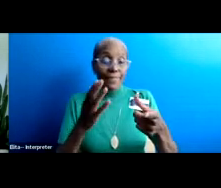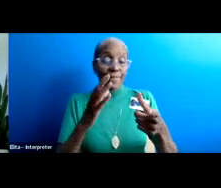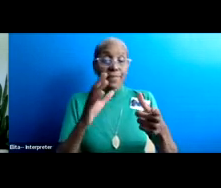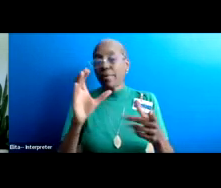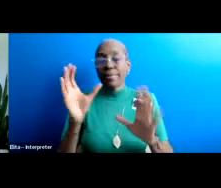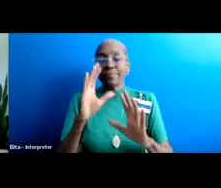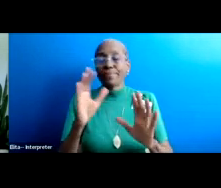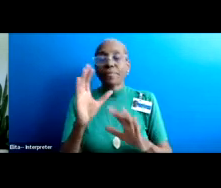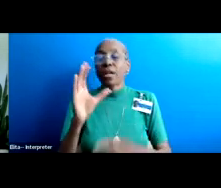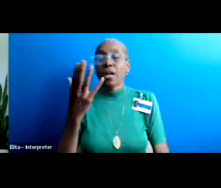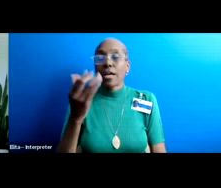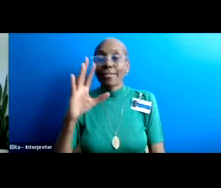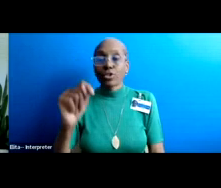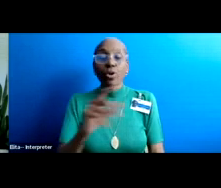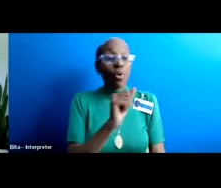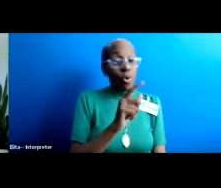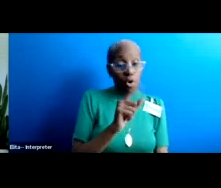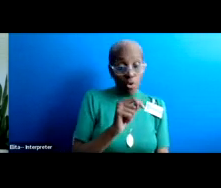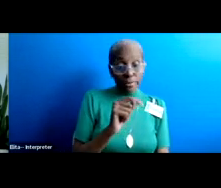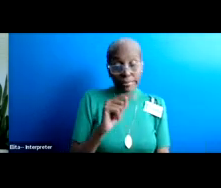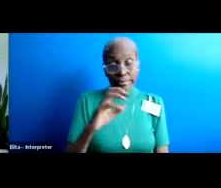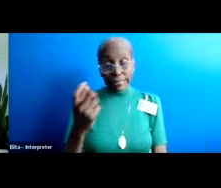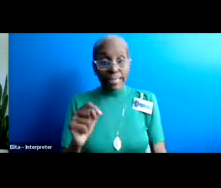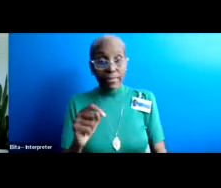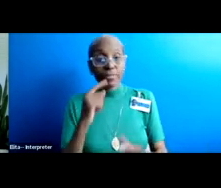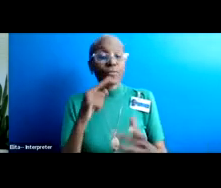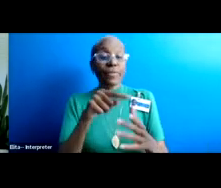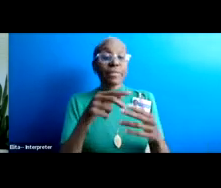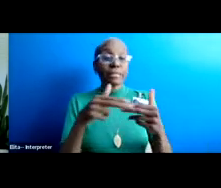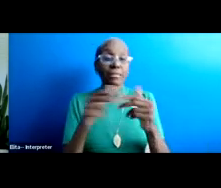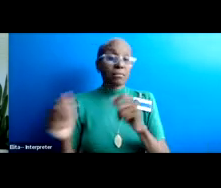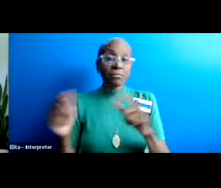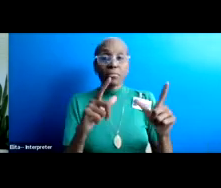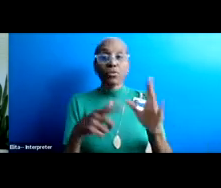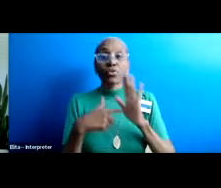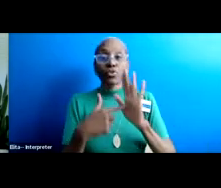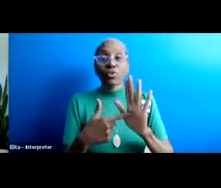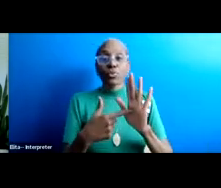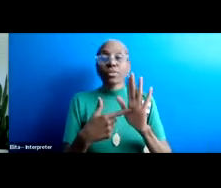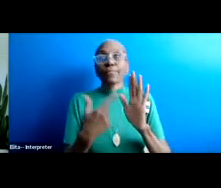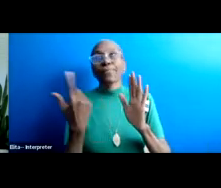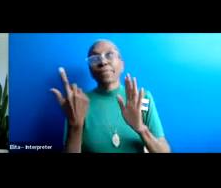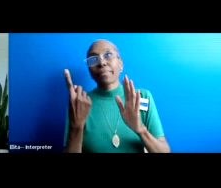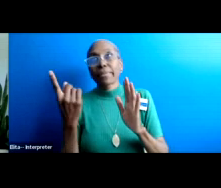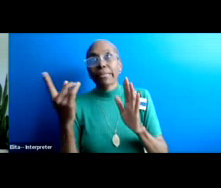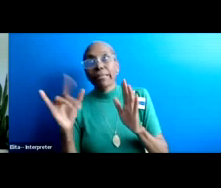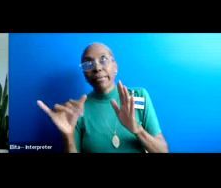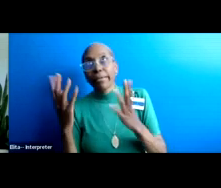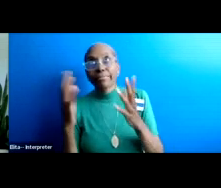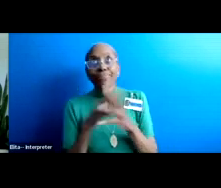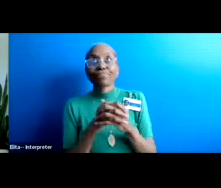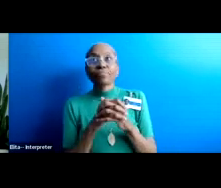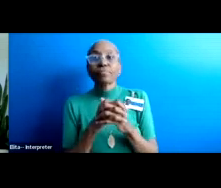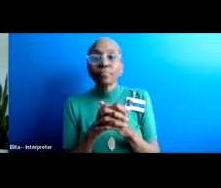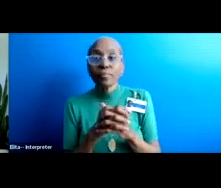rather, my alt text for this chart within this slide presentation says something like,